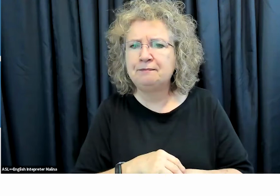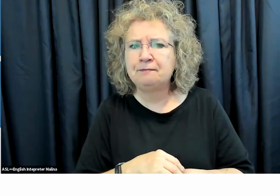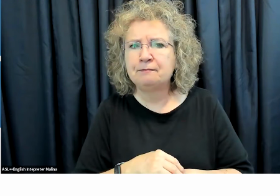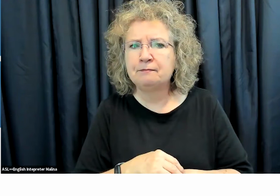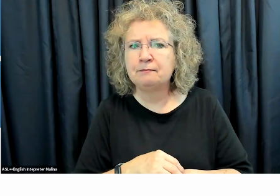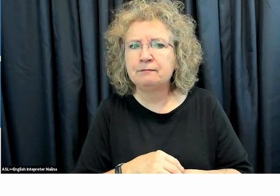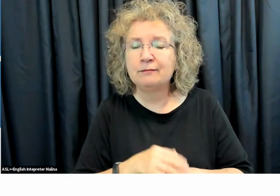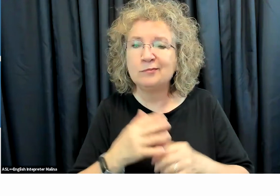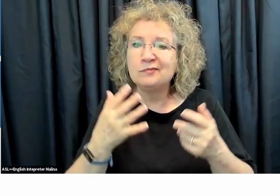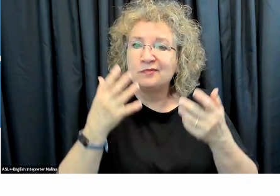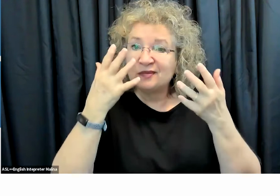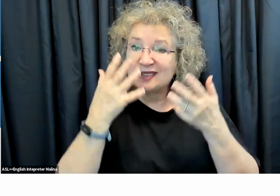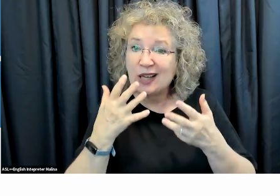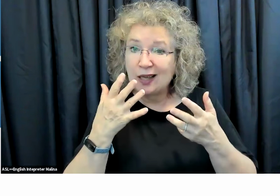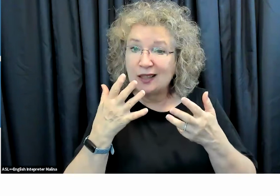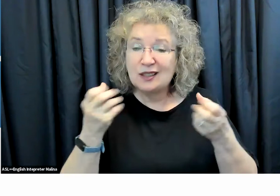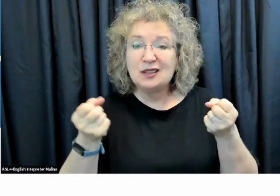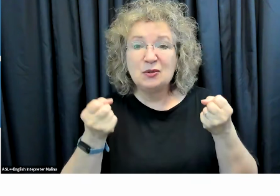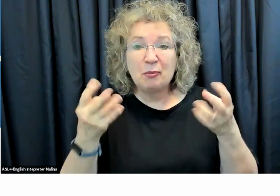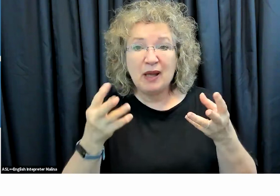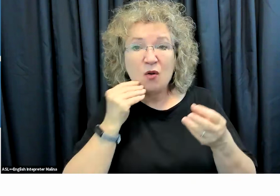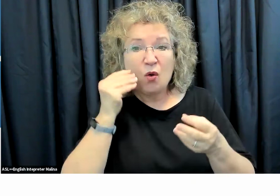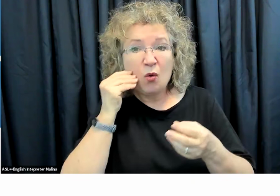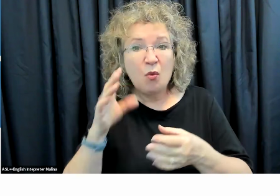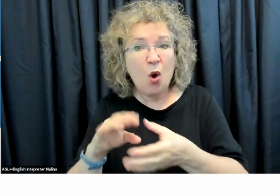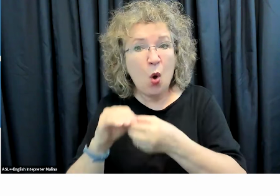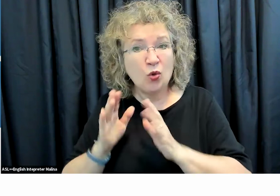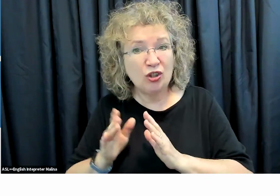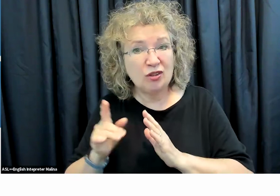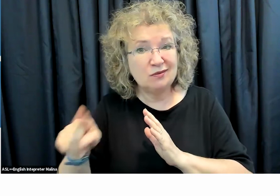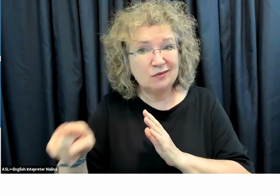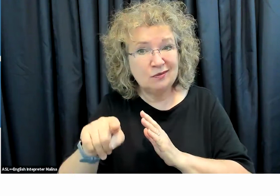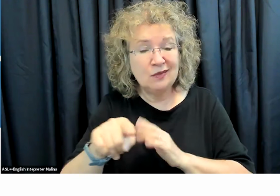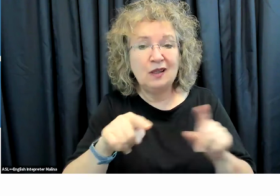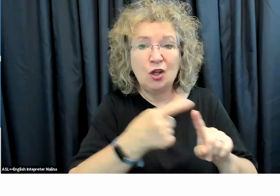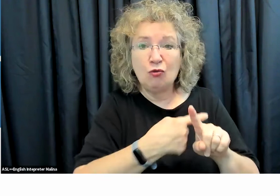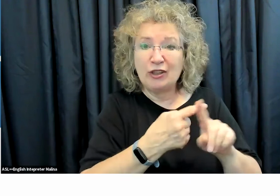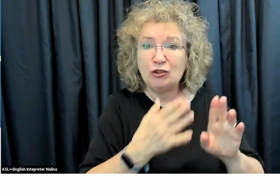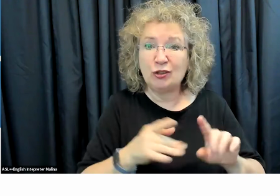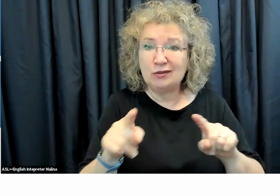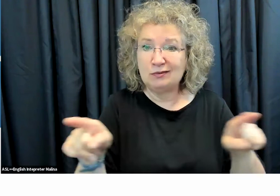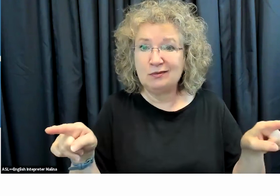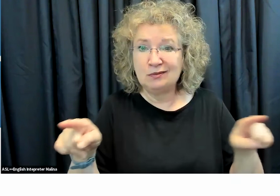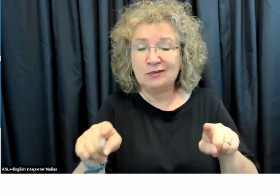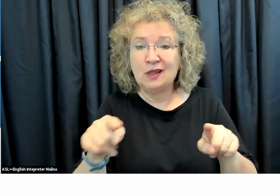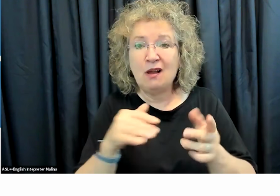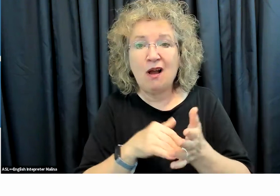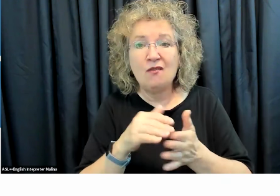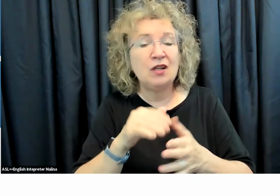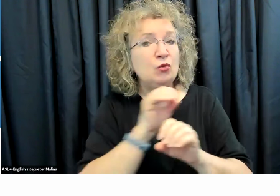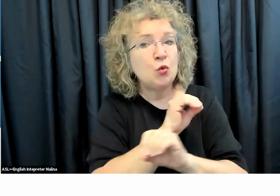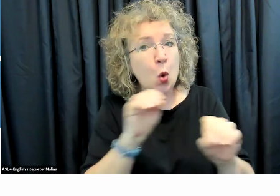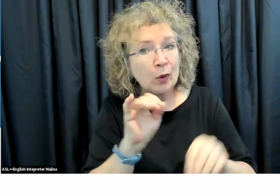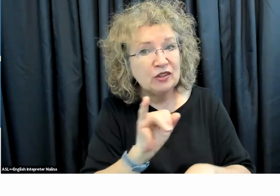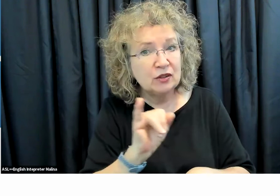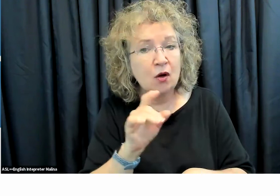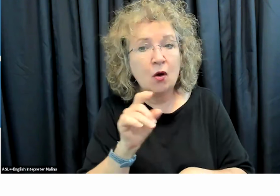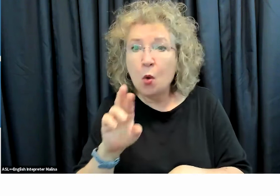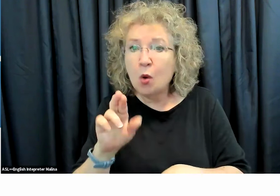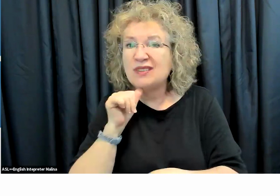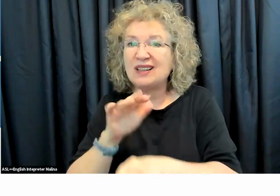Unfortunately, many homeowners and renters are either uninsured or underinsured, which